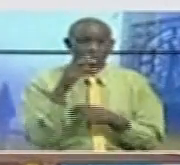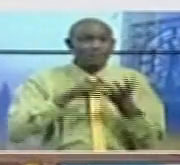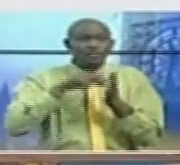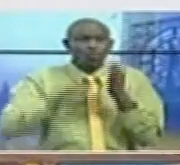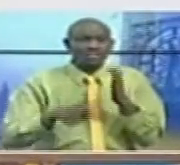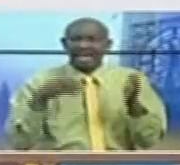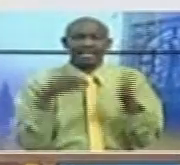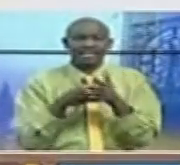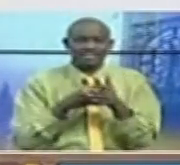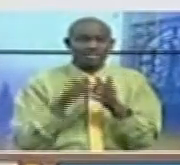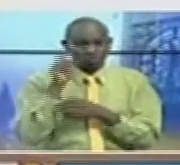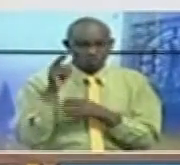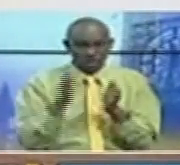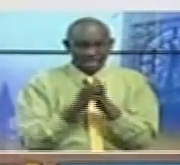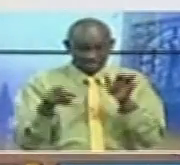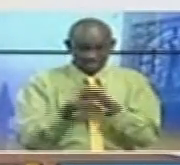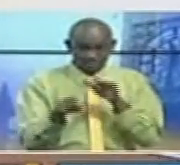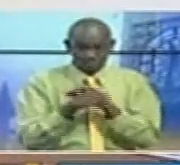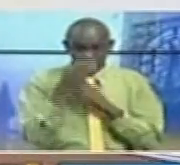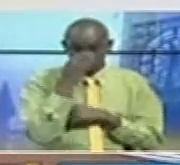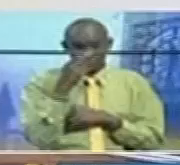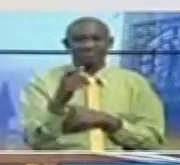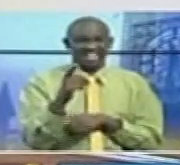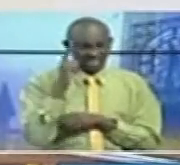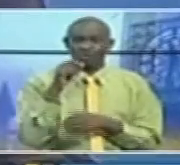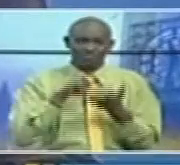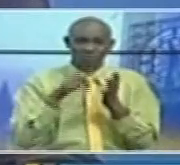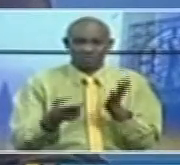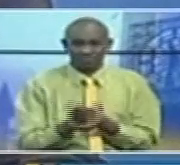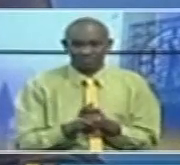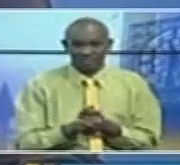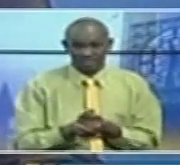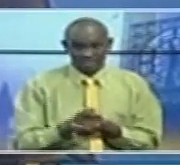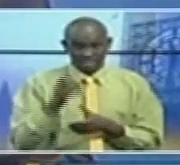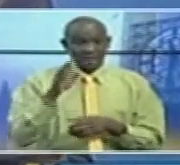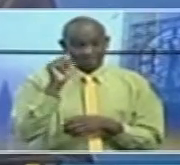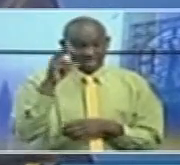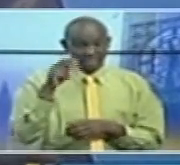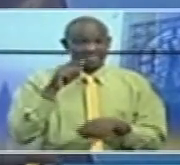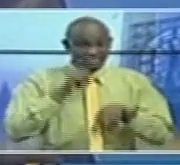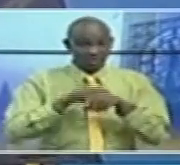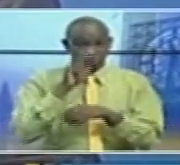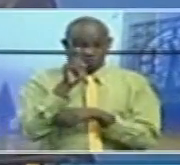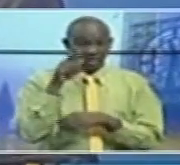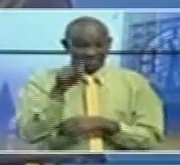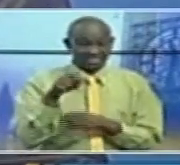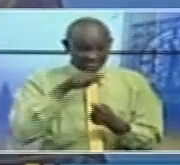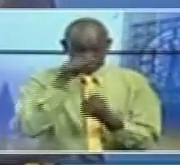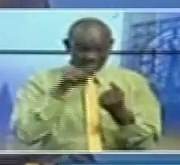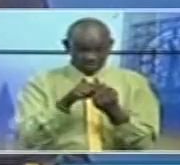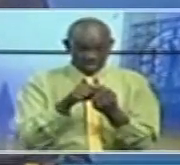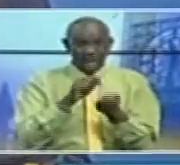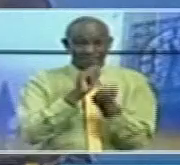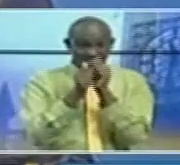cases against Uhuru Kenyatta and Ruto legally? Well, Ben, when you look at that particular